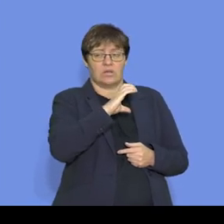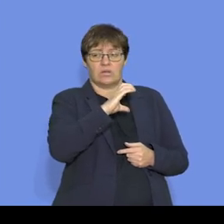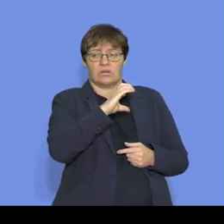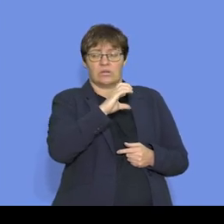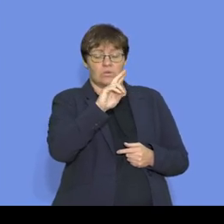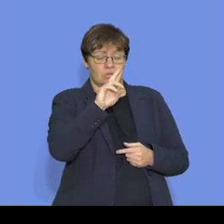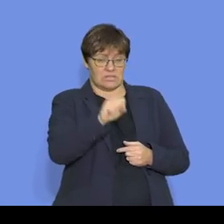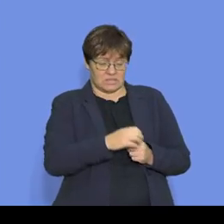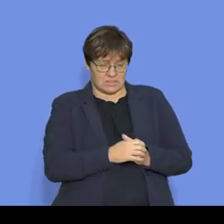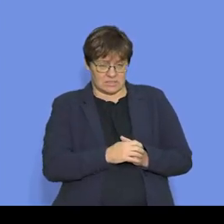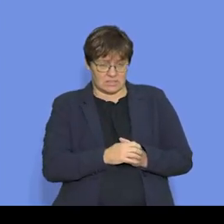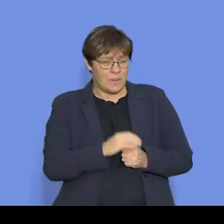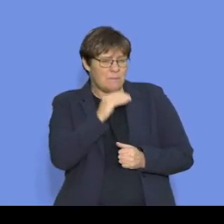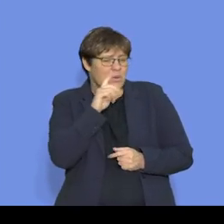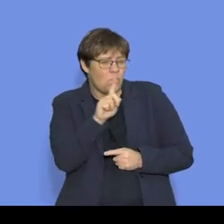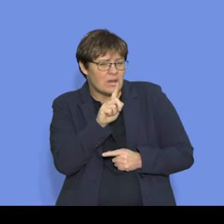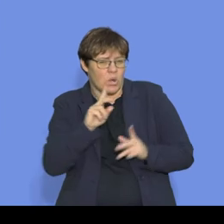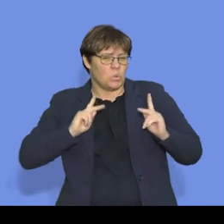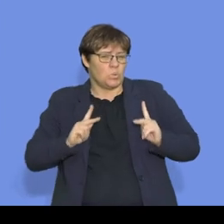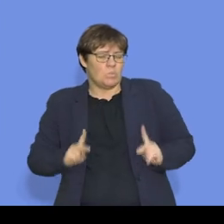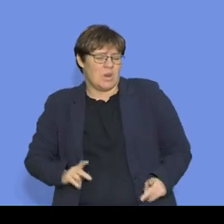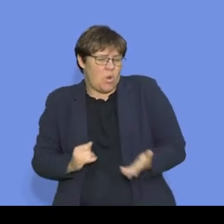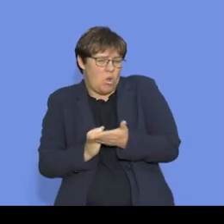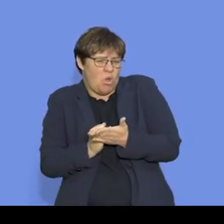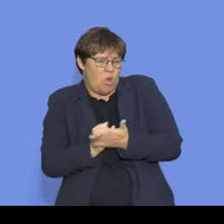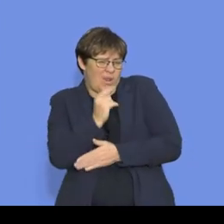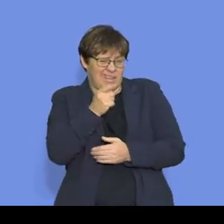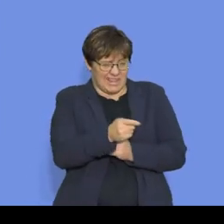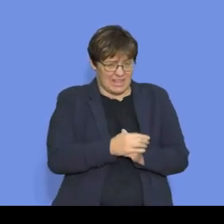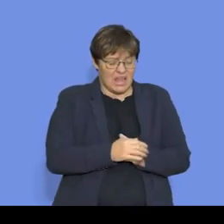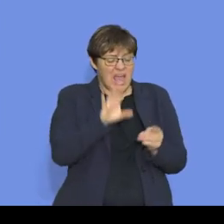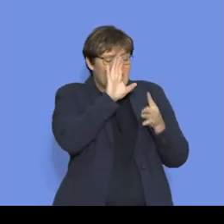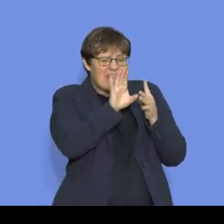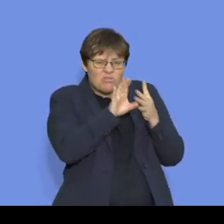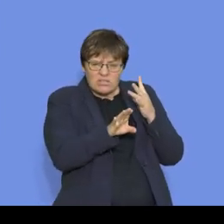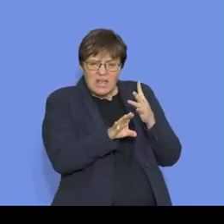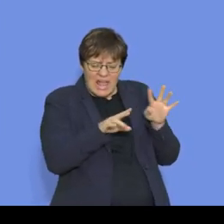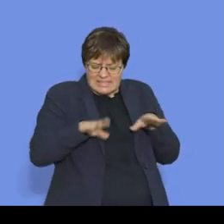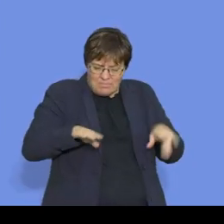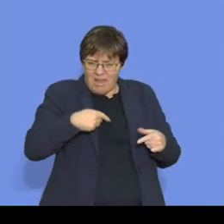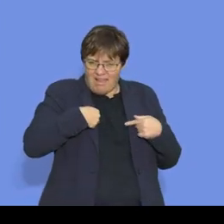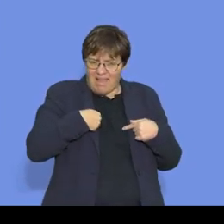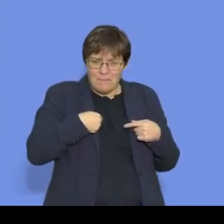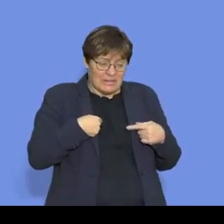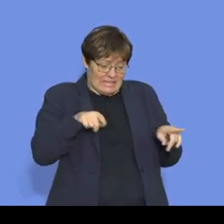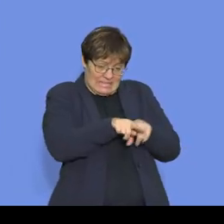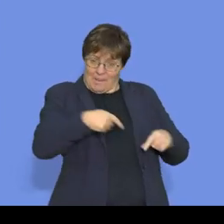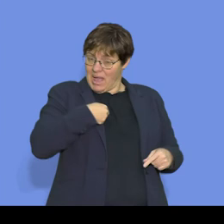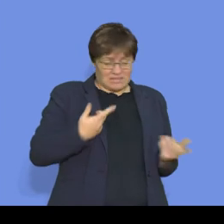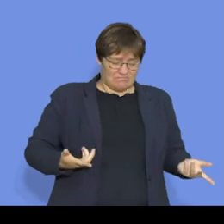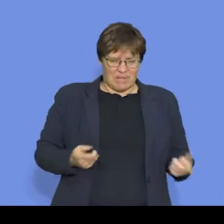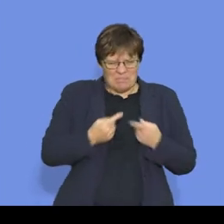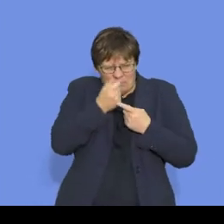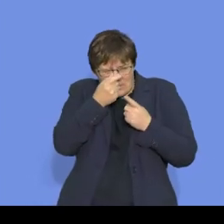And they are early humans. In other words, they had characteristics similar to us, but they weren't